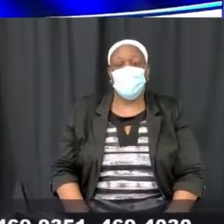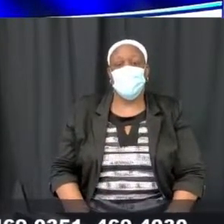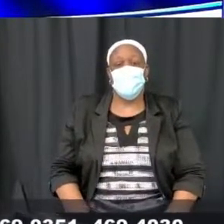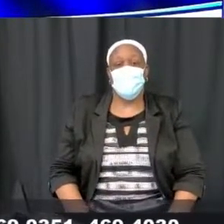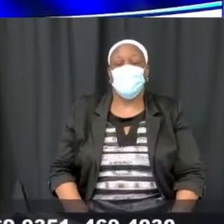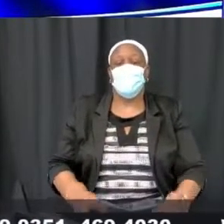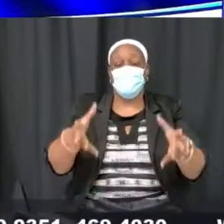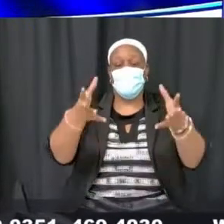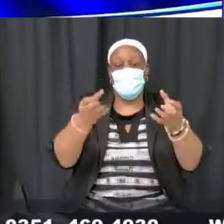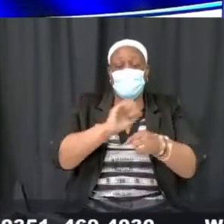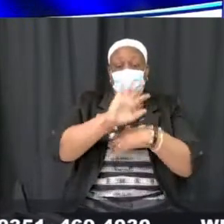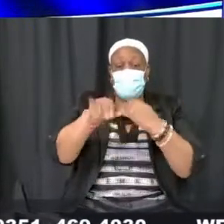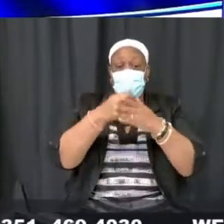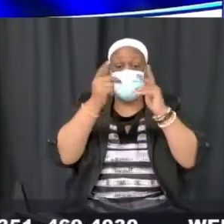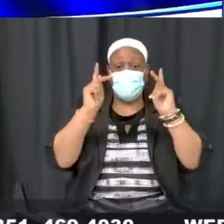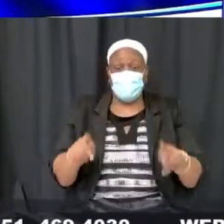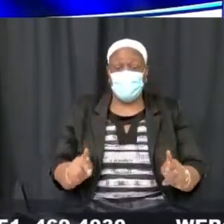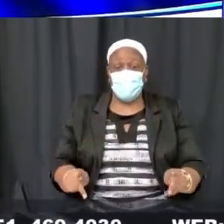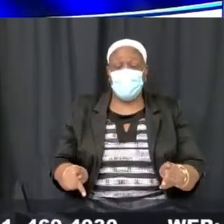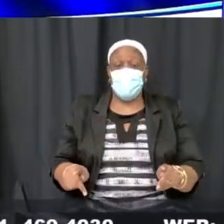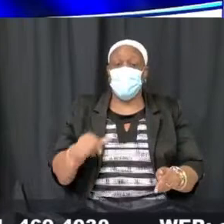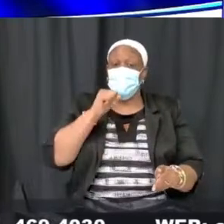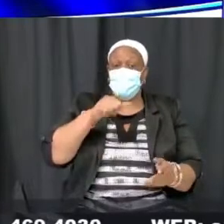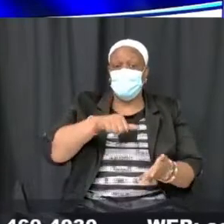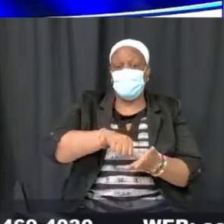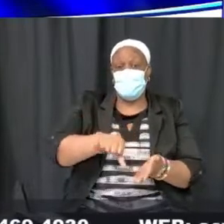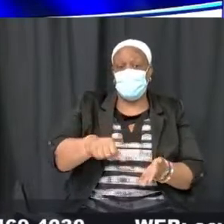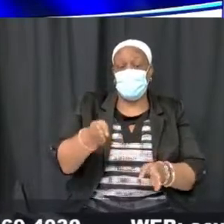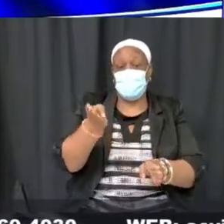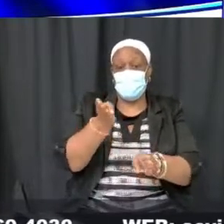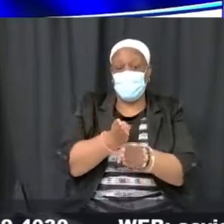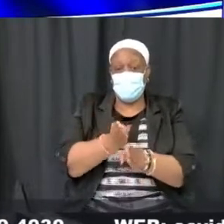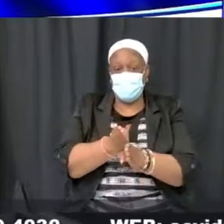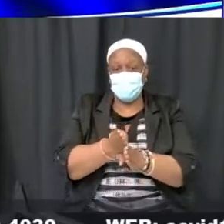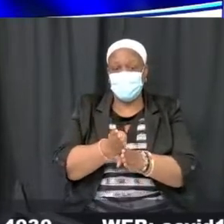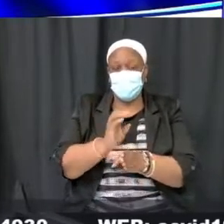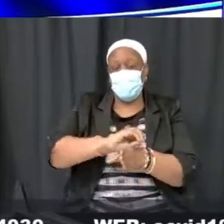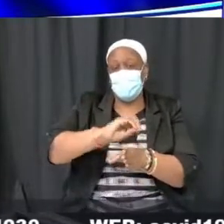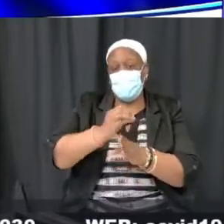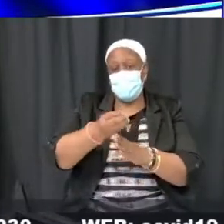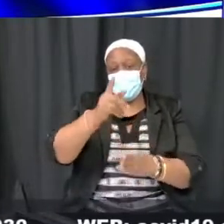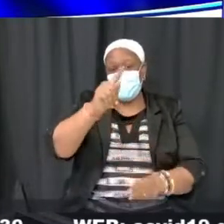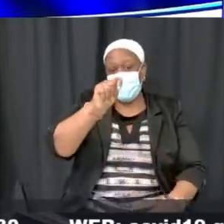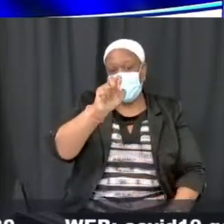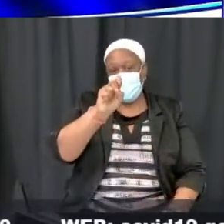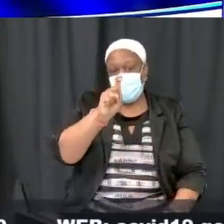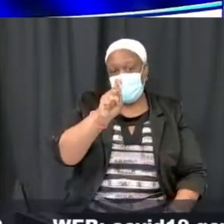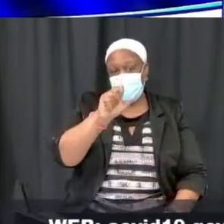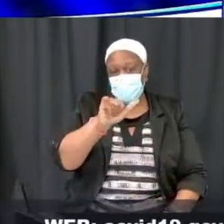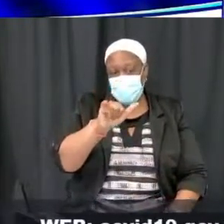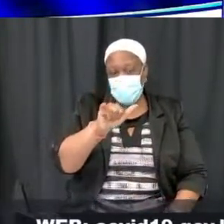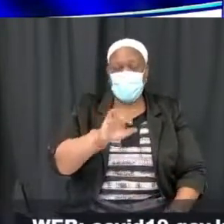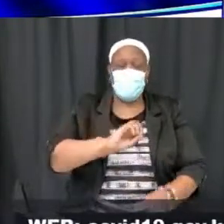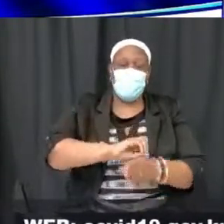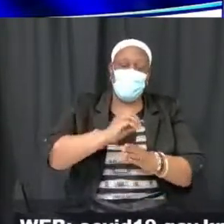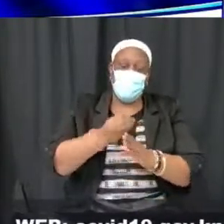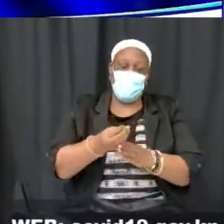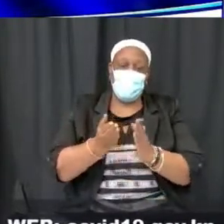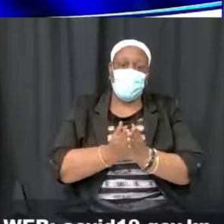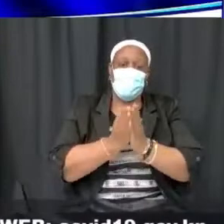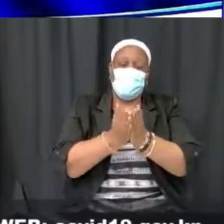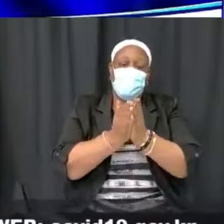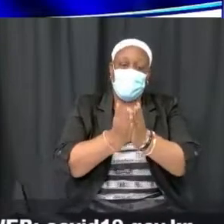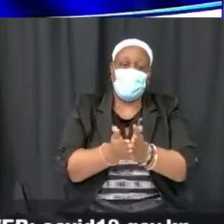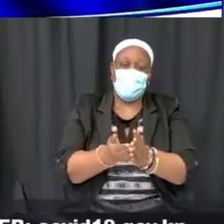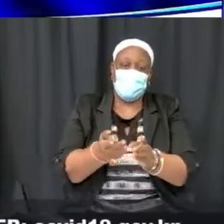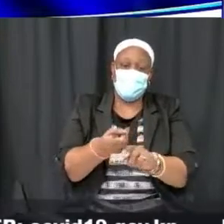public transport over the next 2 days, bus and taxi operators, ferry service and water taxi